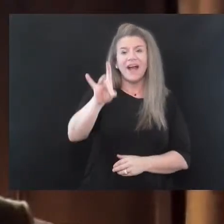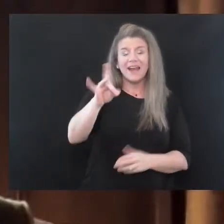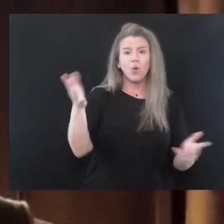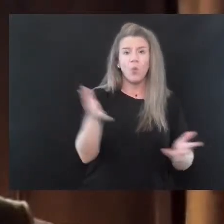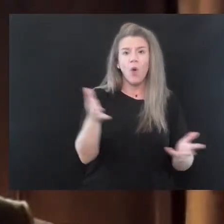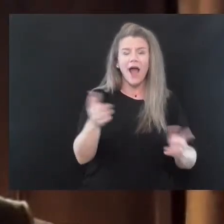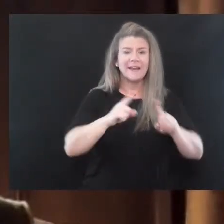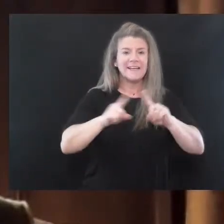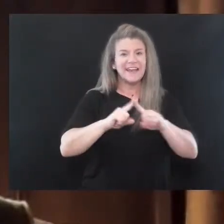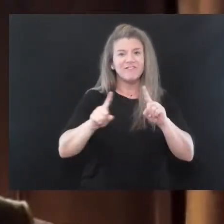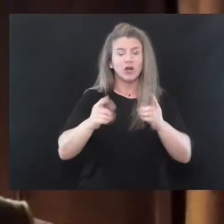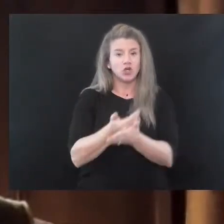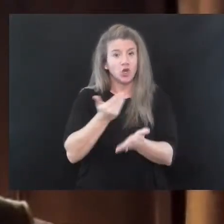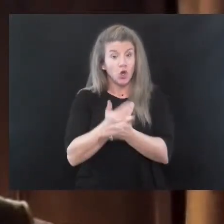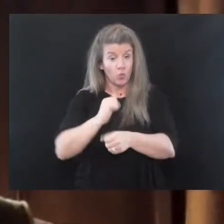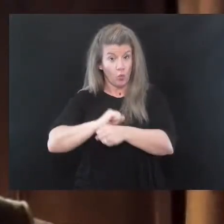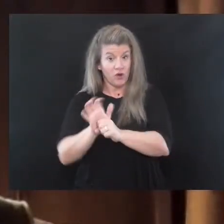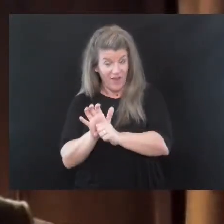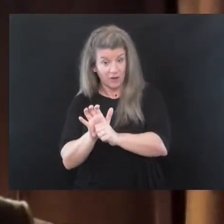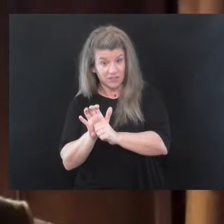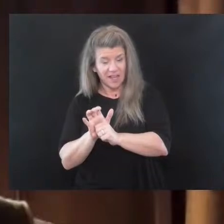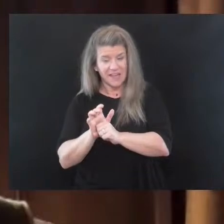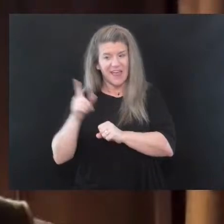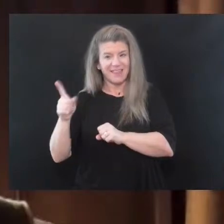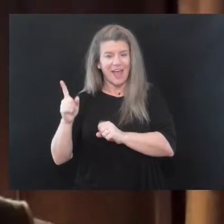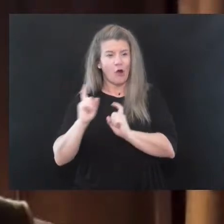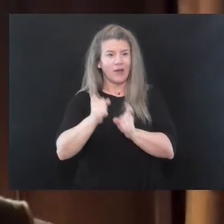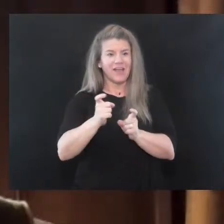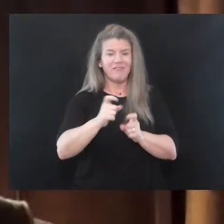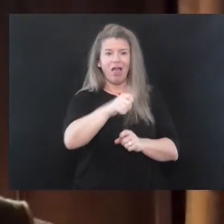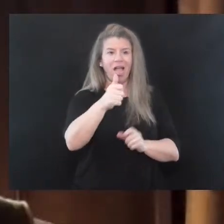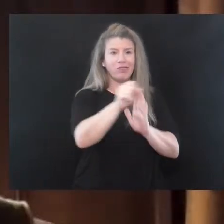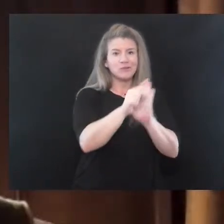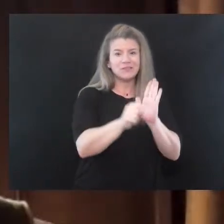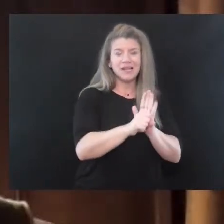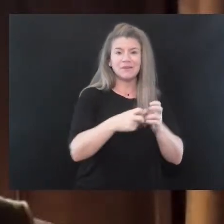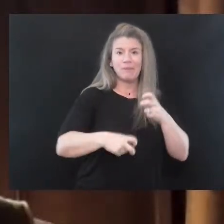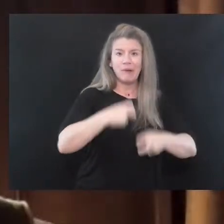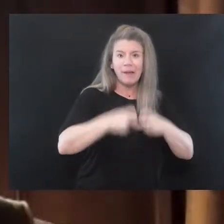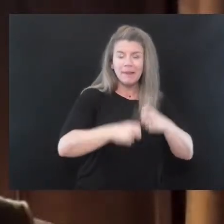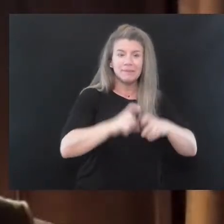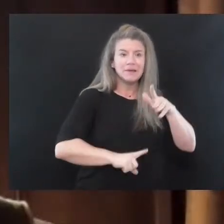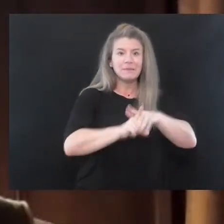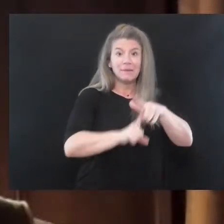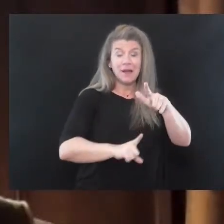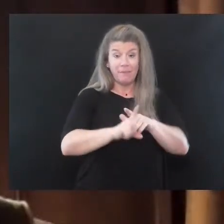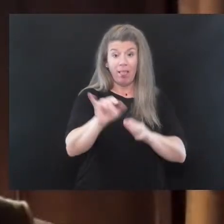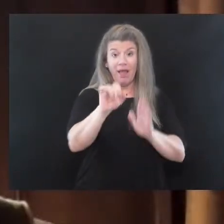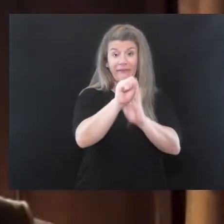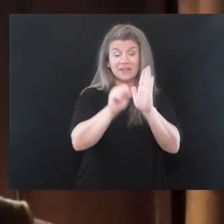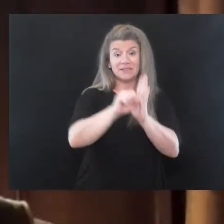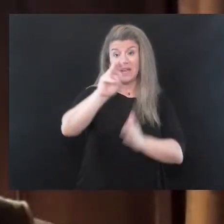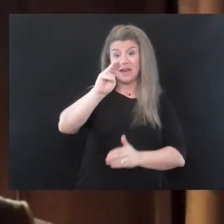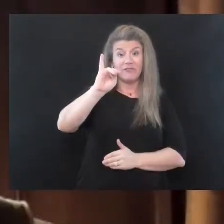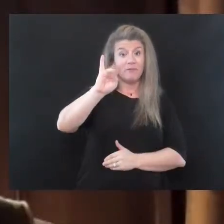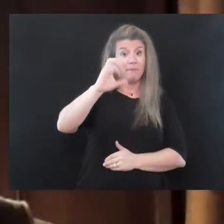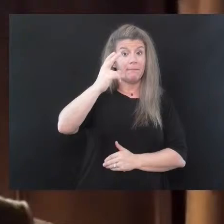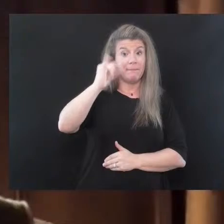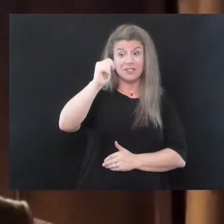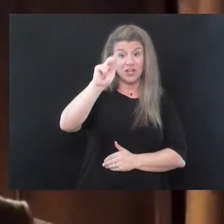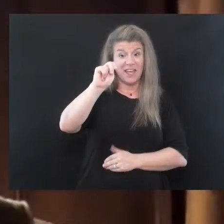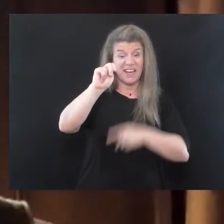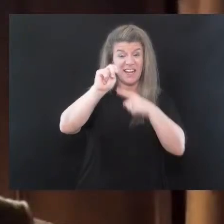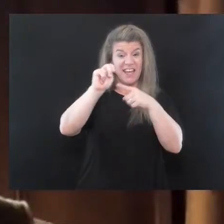different variants are causing states and countries to have a lot of problems. State of Michigan is finally seeing a